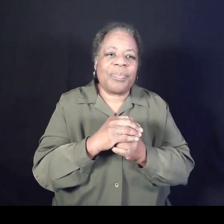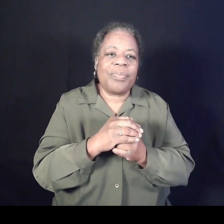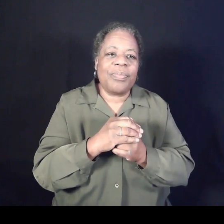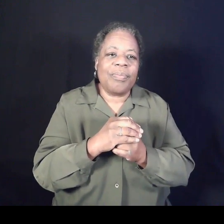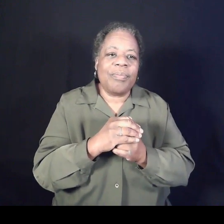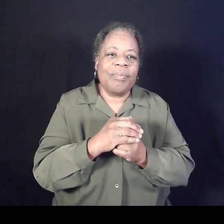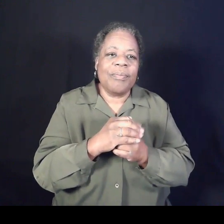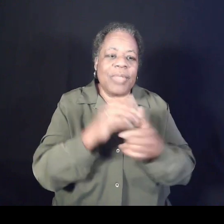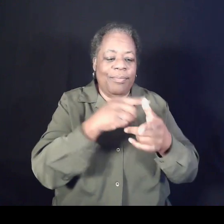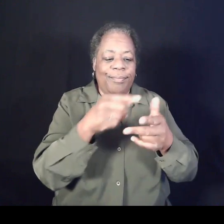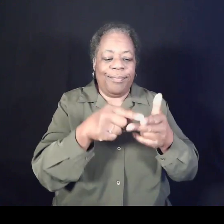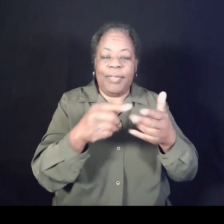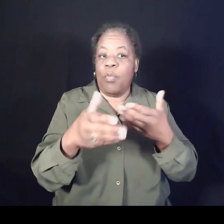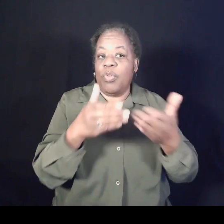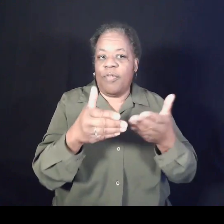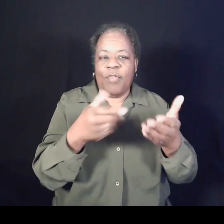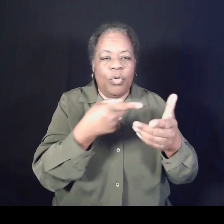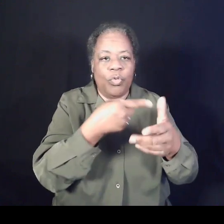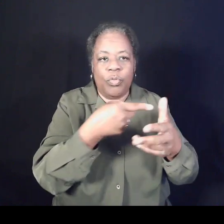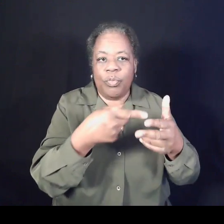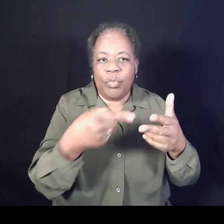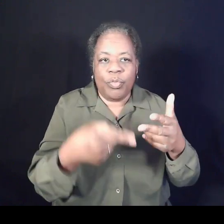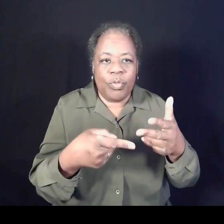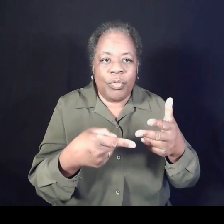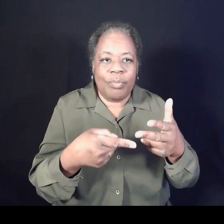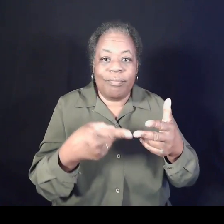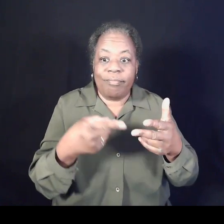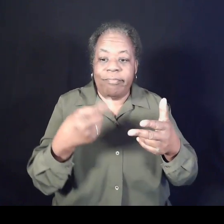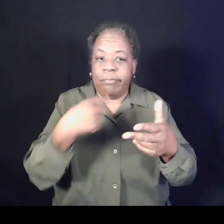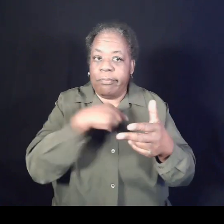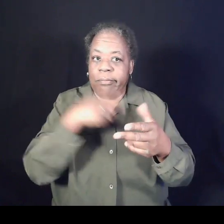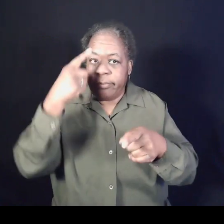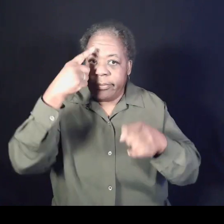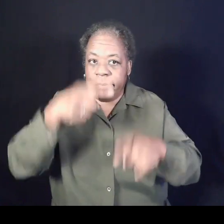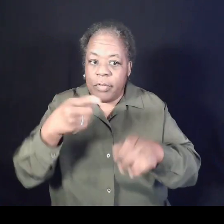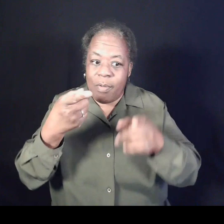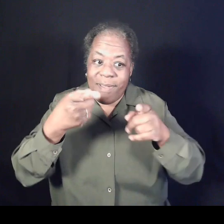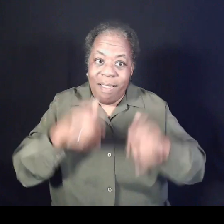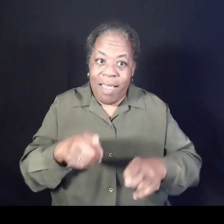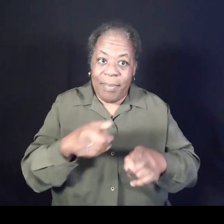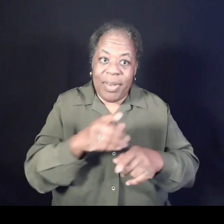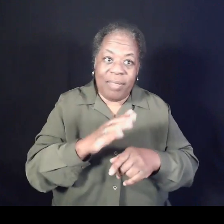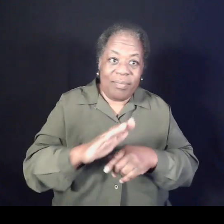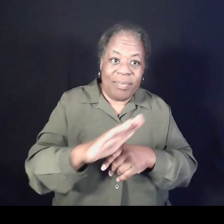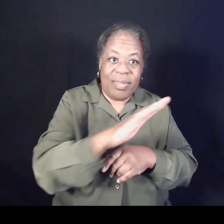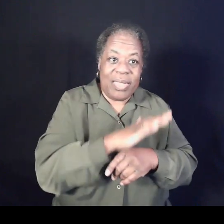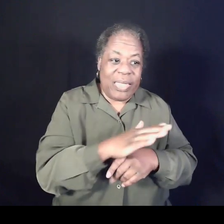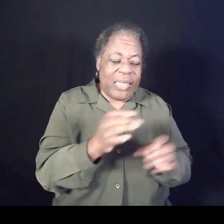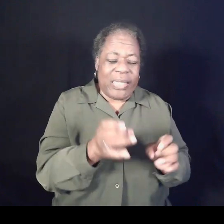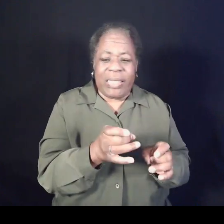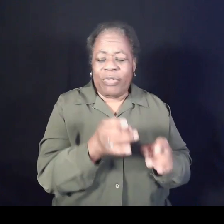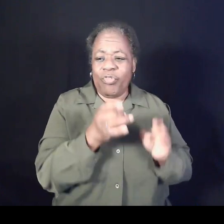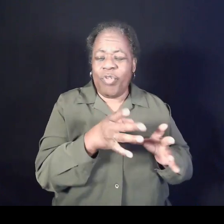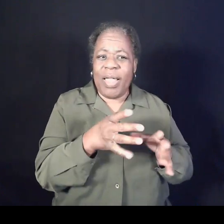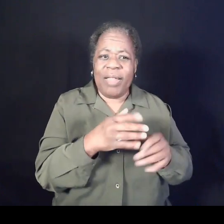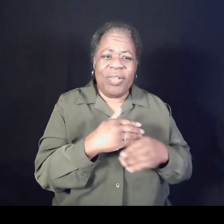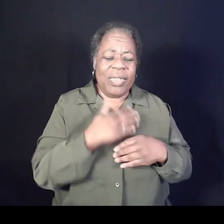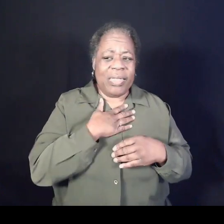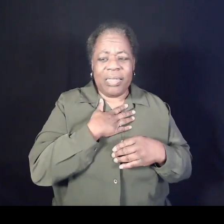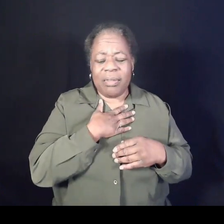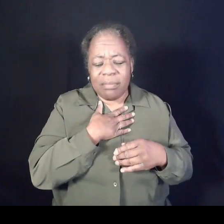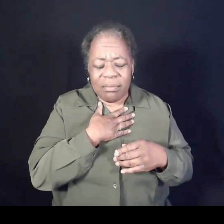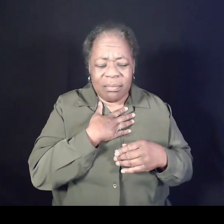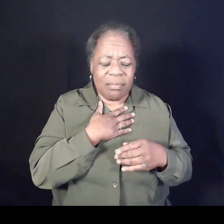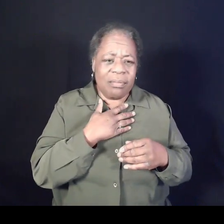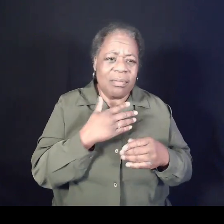Whichever view you hold, I think we would agree that what's happening there is both tragic and troubling,